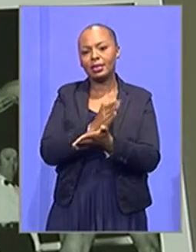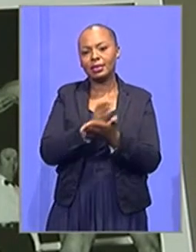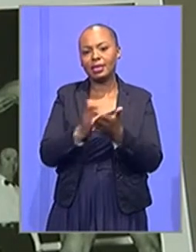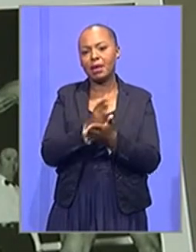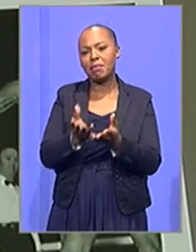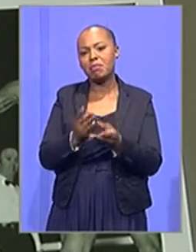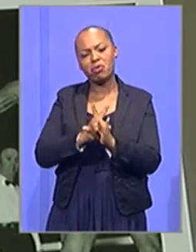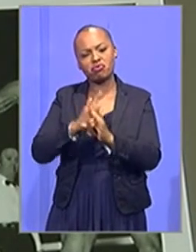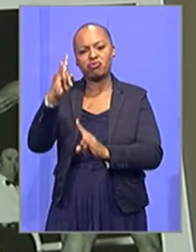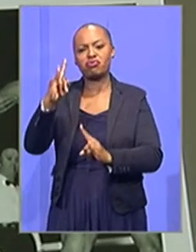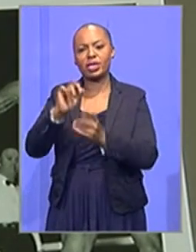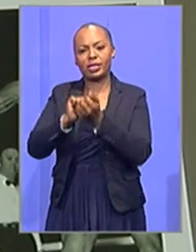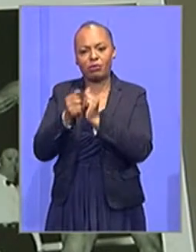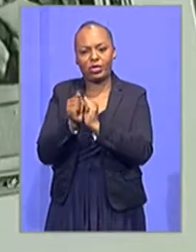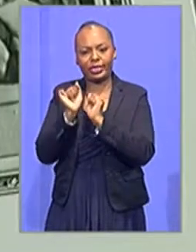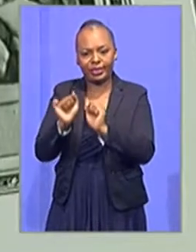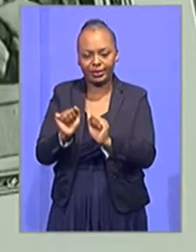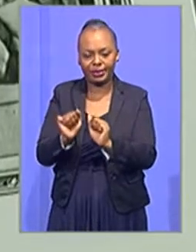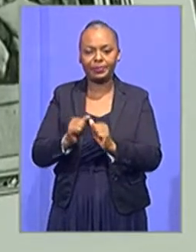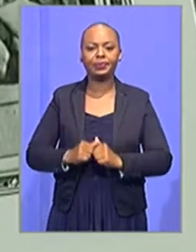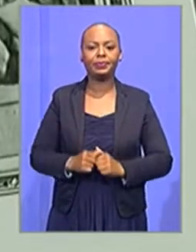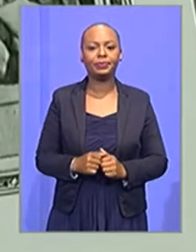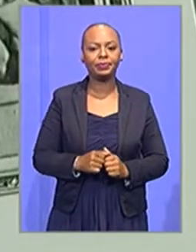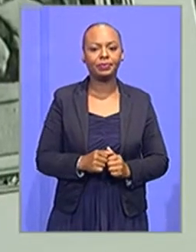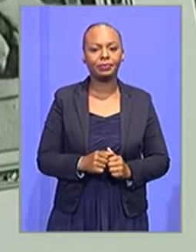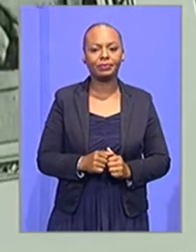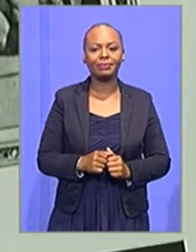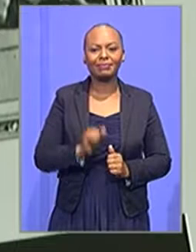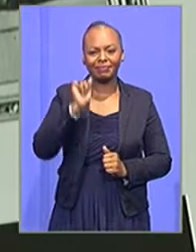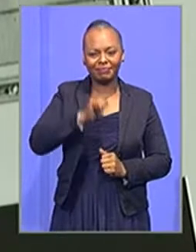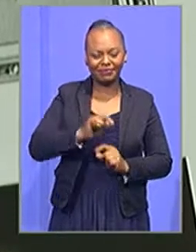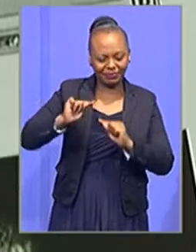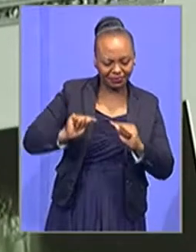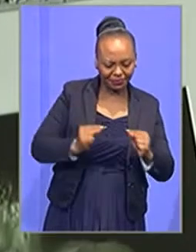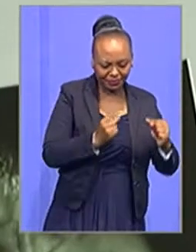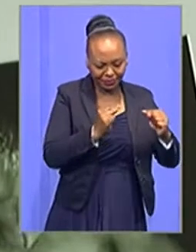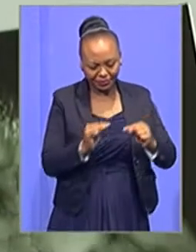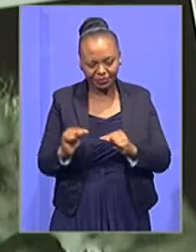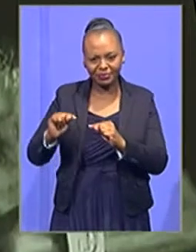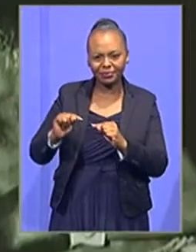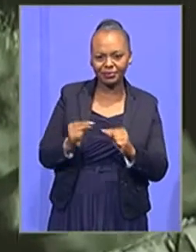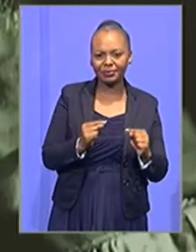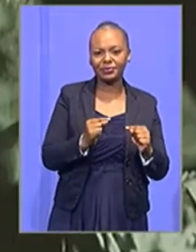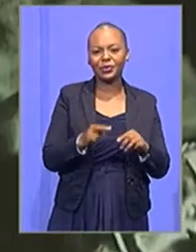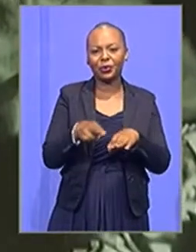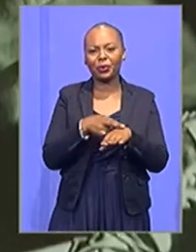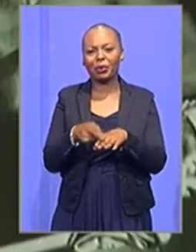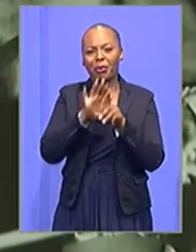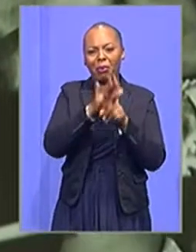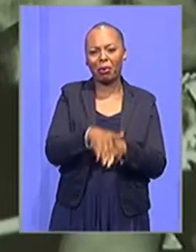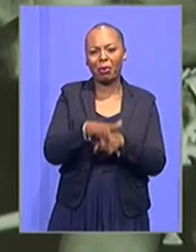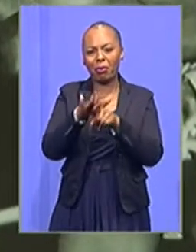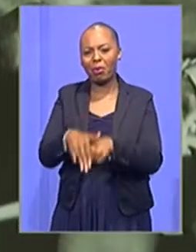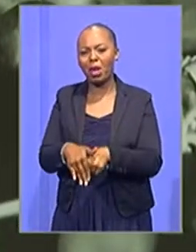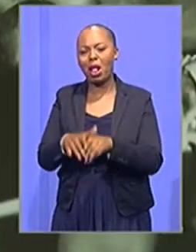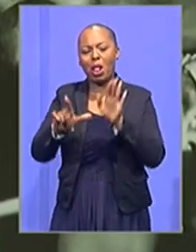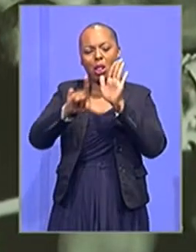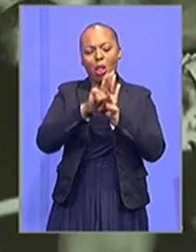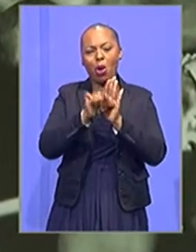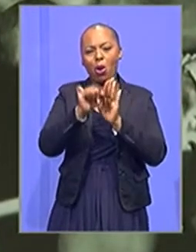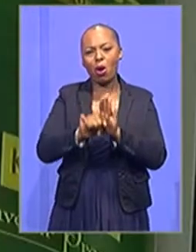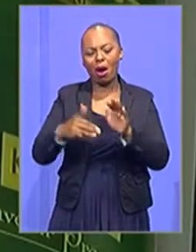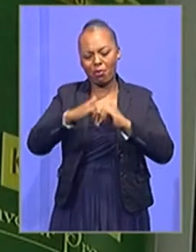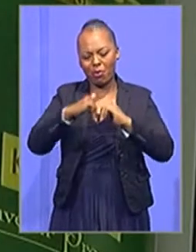dipapadi. Despite the restrictions, despite the systemic exclusions and the 300 apartheid laws that control your